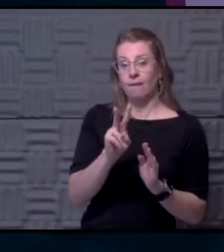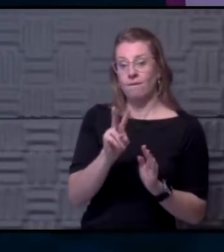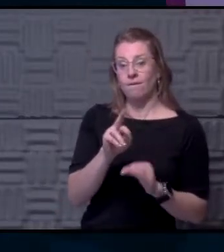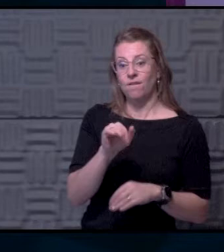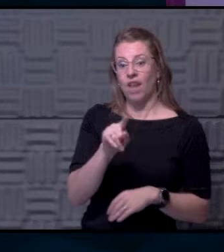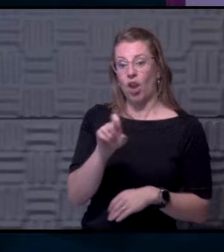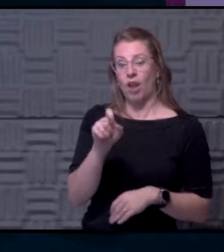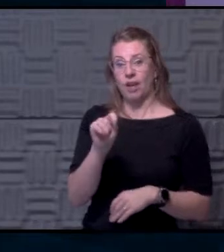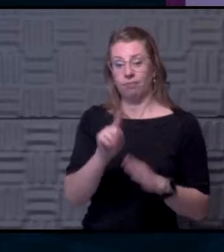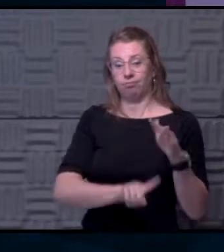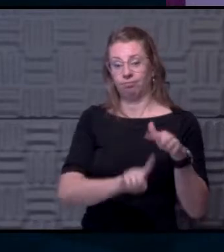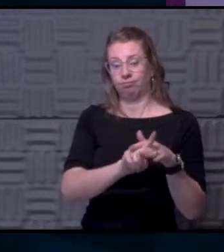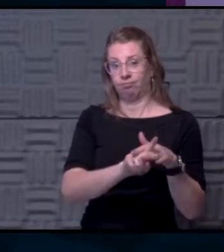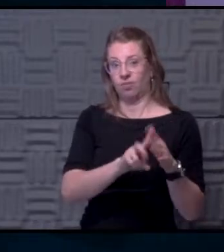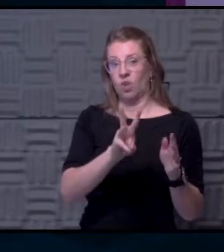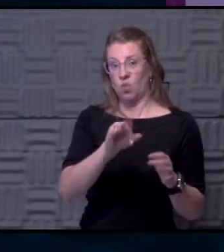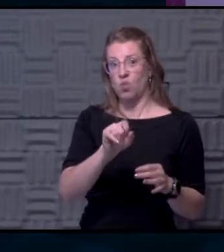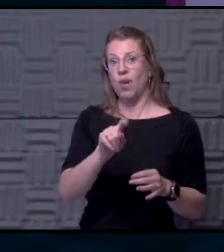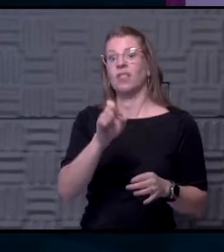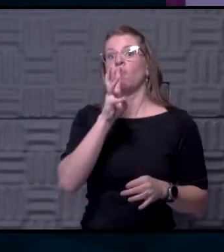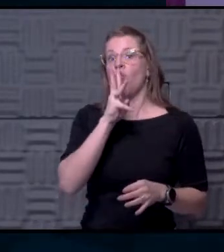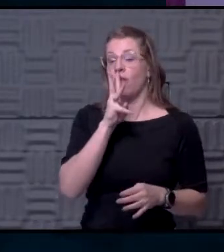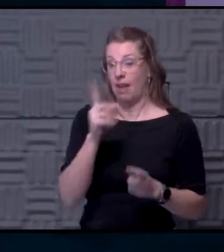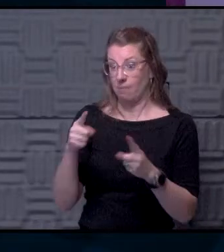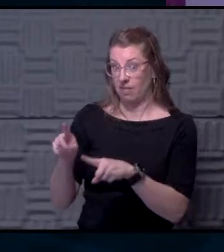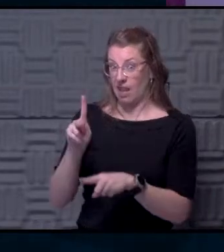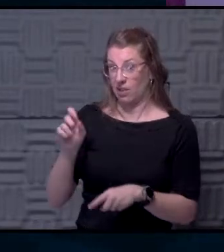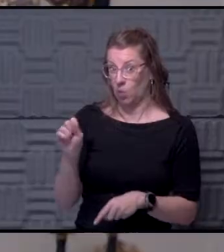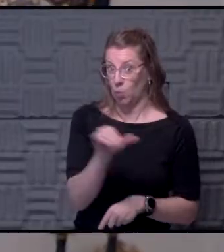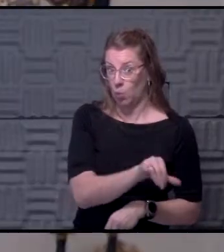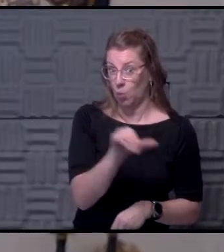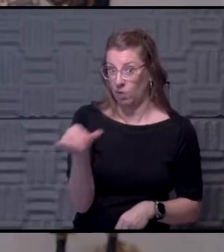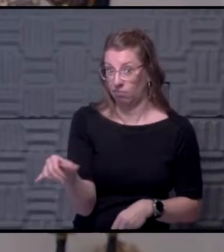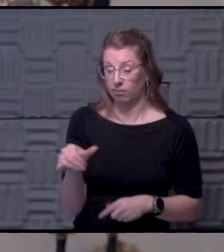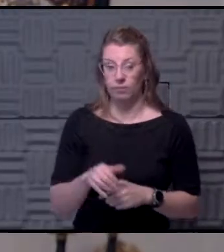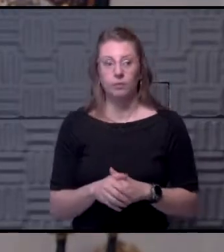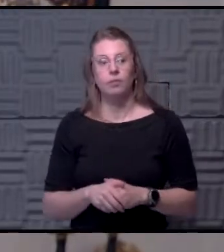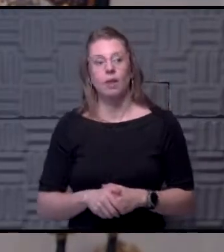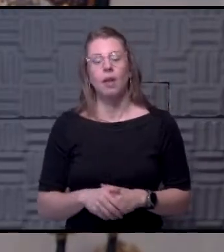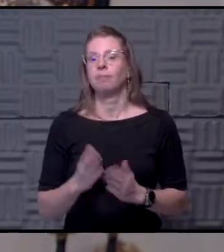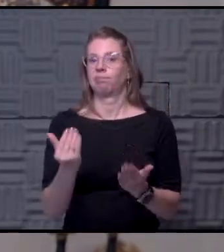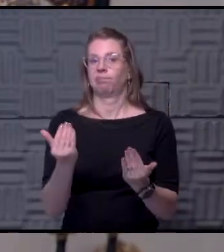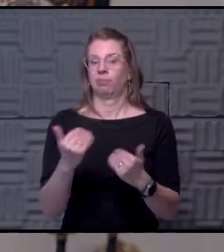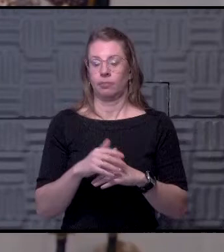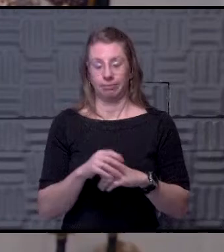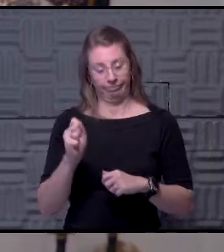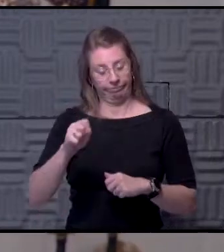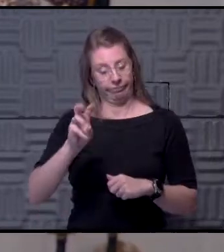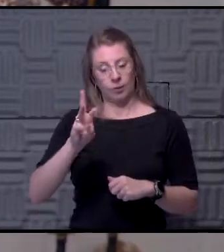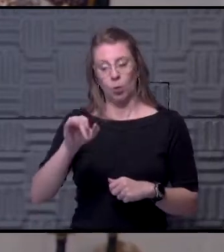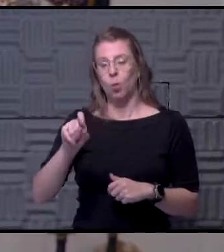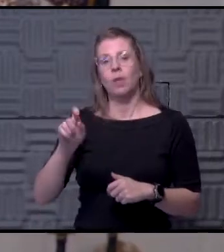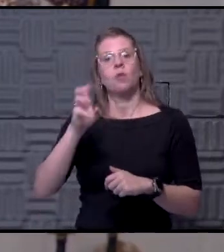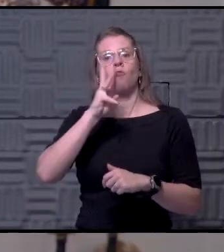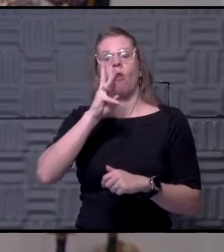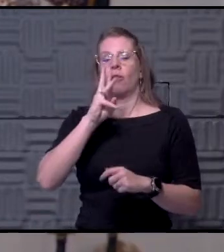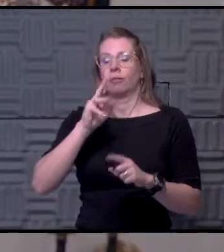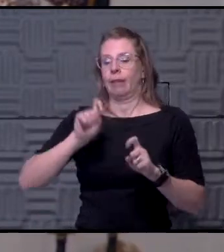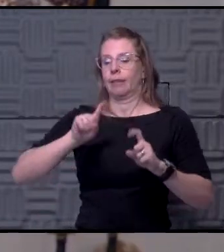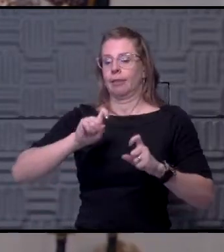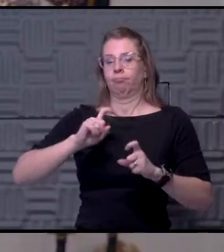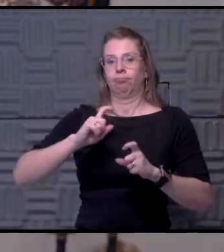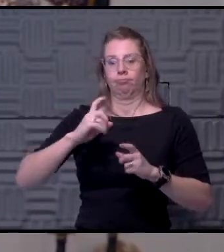showing up in the wastewater, so he wants to know if that's happening. Yeah. We've been doing wastewater testing for many, many months